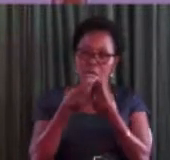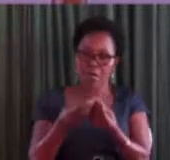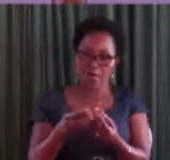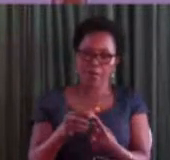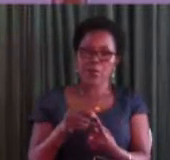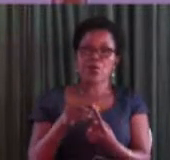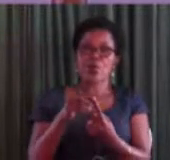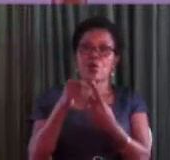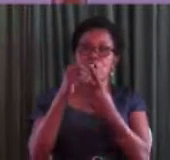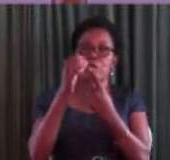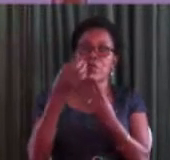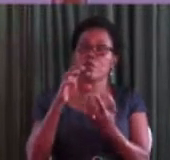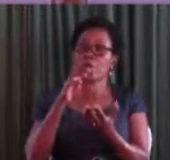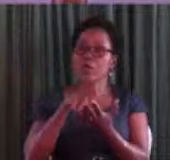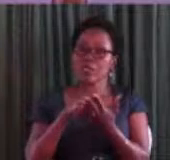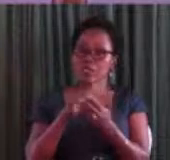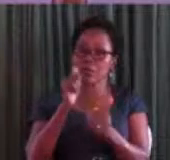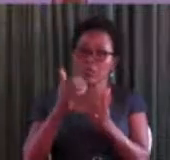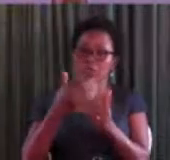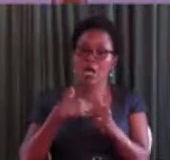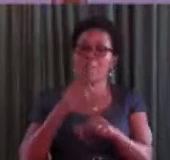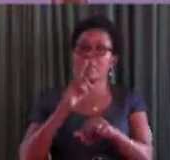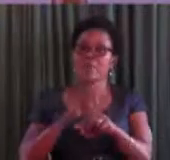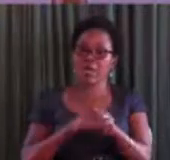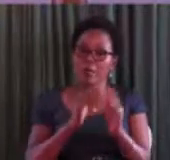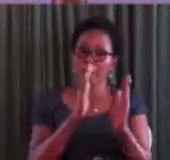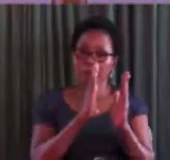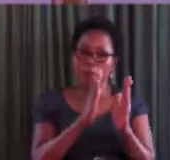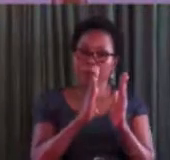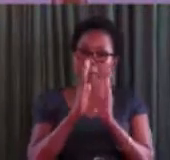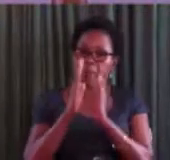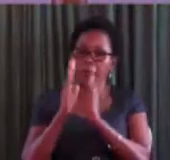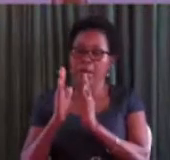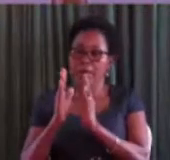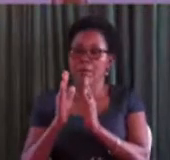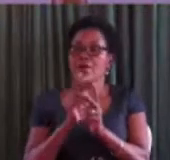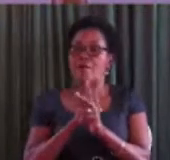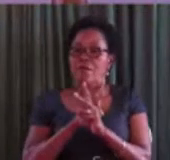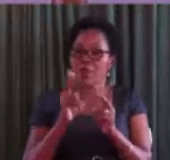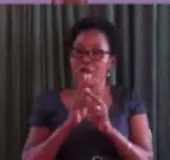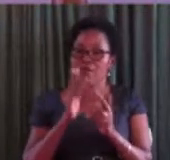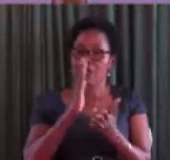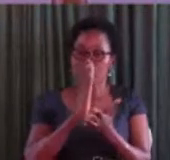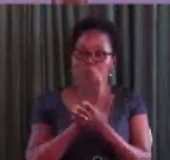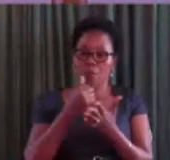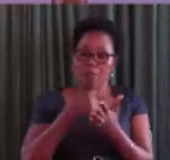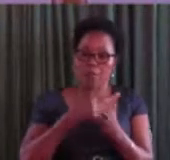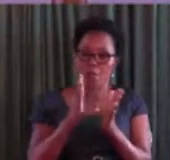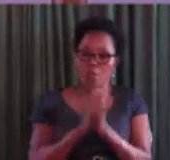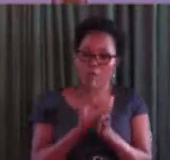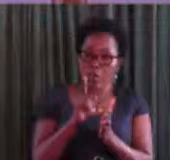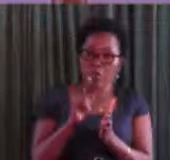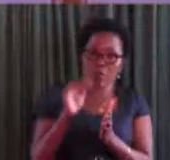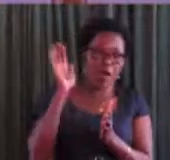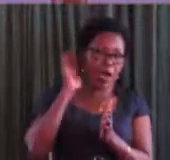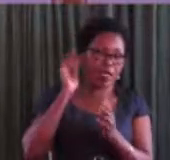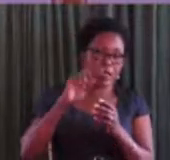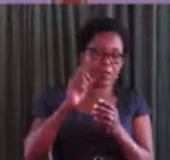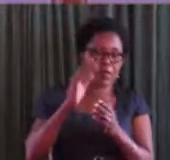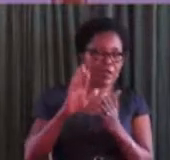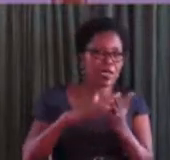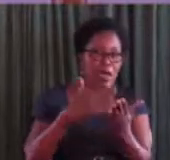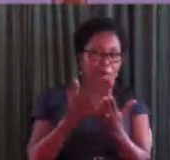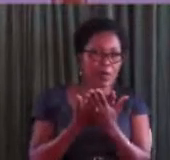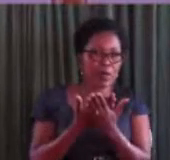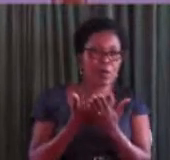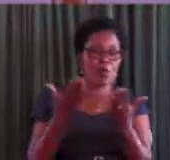to matters that have timelines. Very true, me and you had the first appeal where we overturned